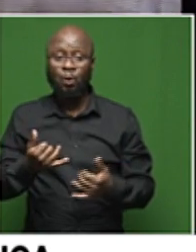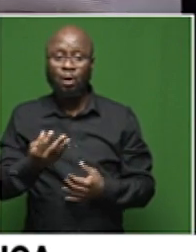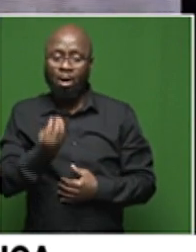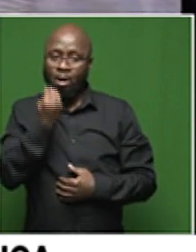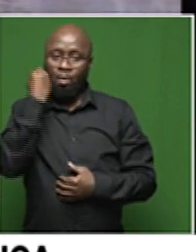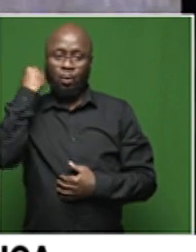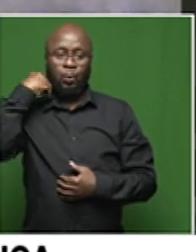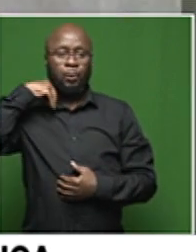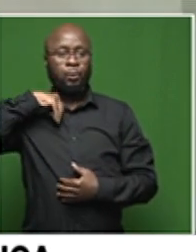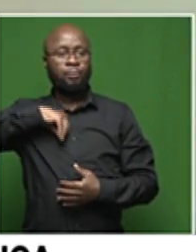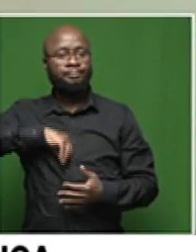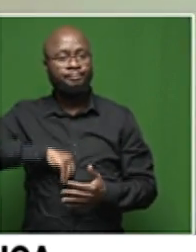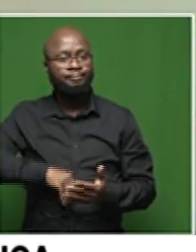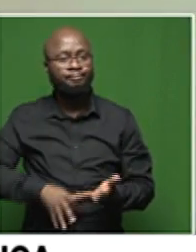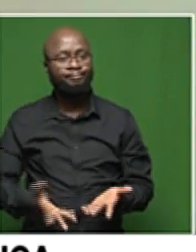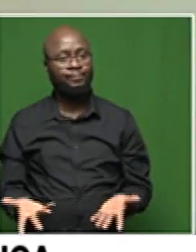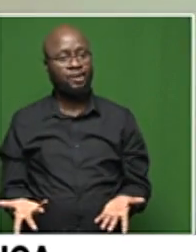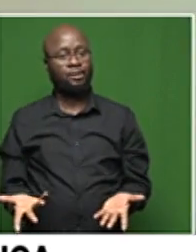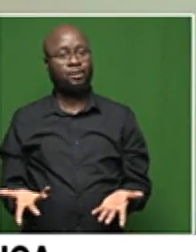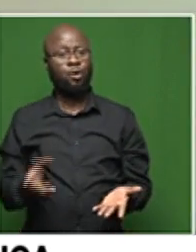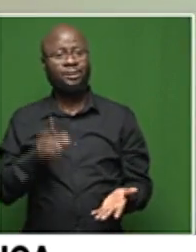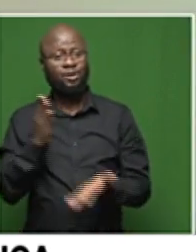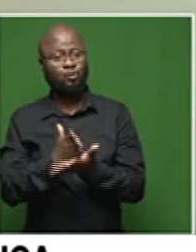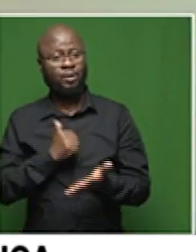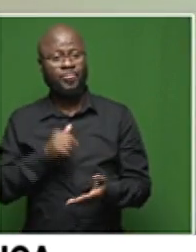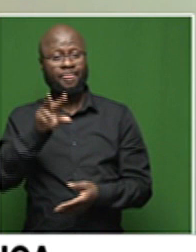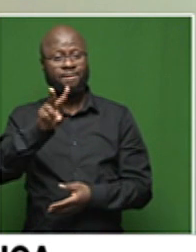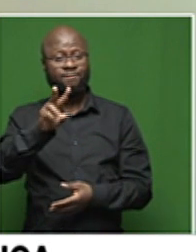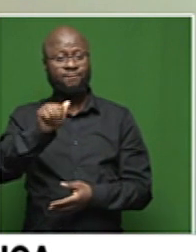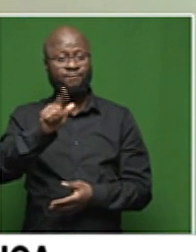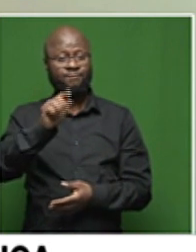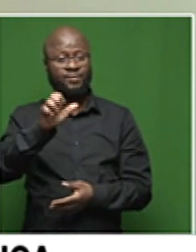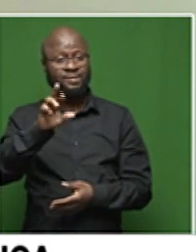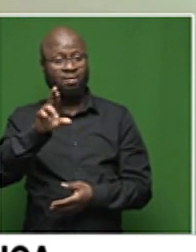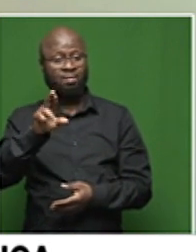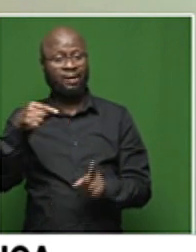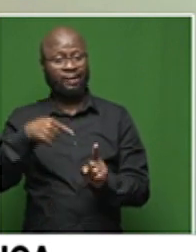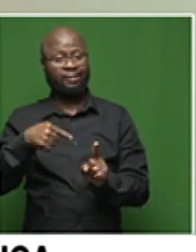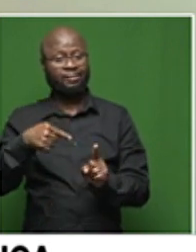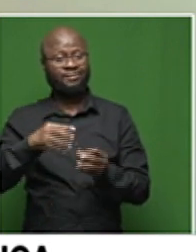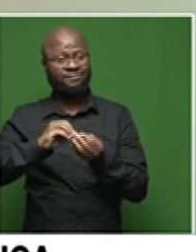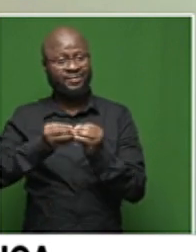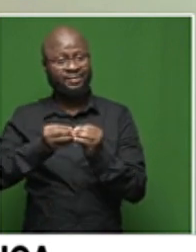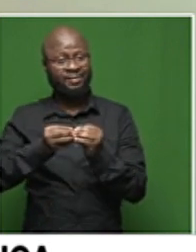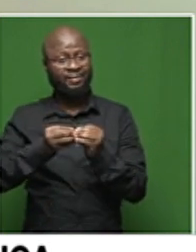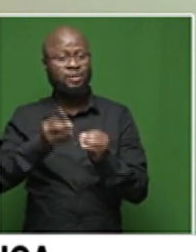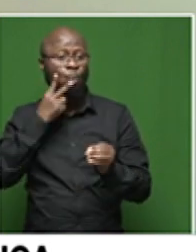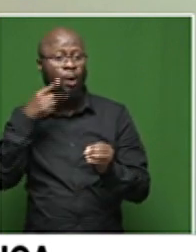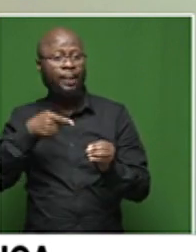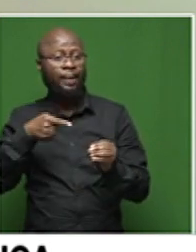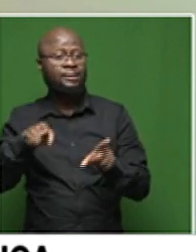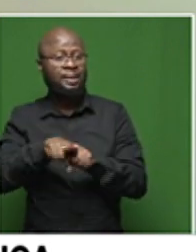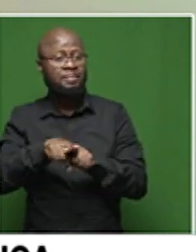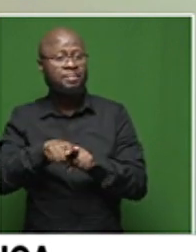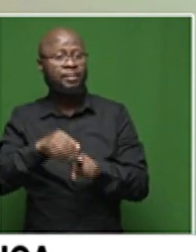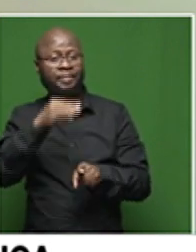and often referred to as vapor. This is produced by an e-cigarette or similar device. So people